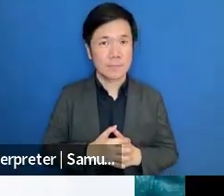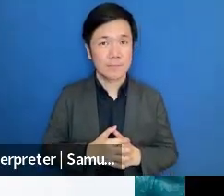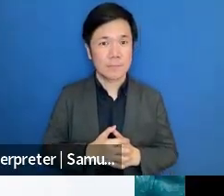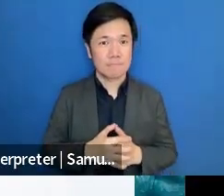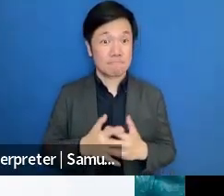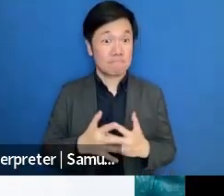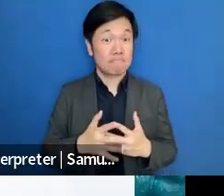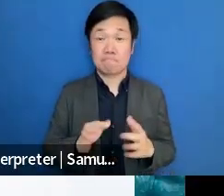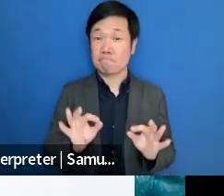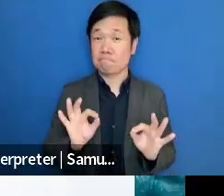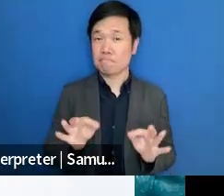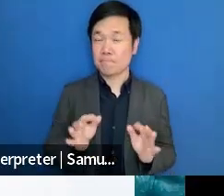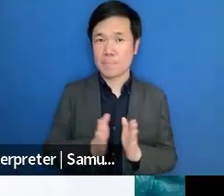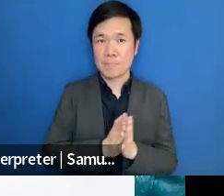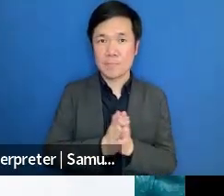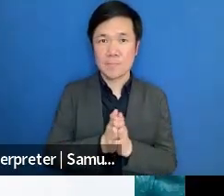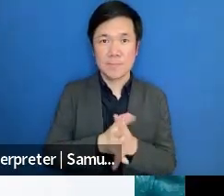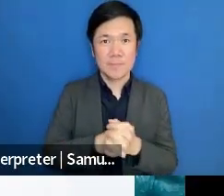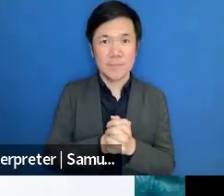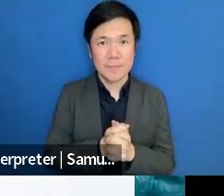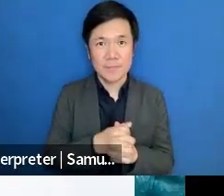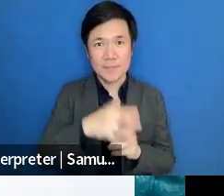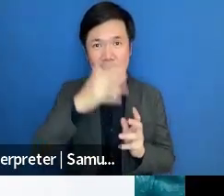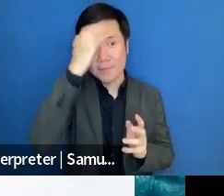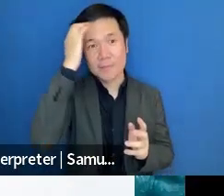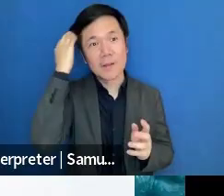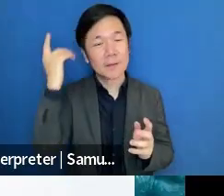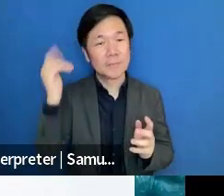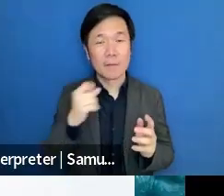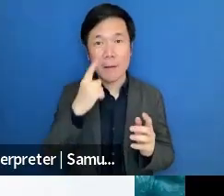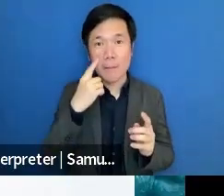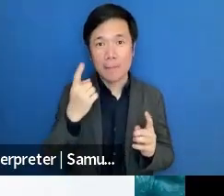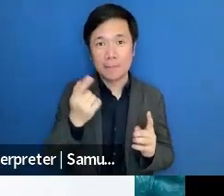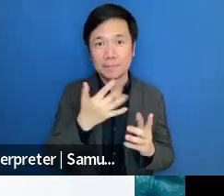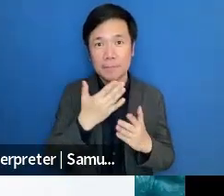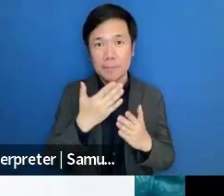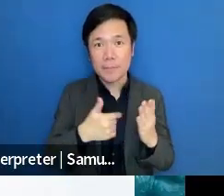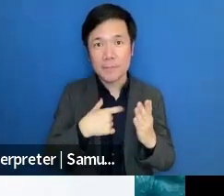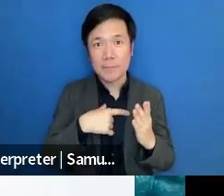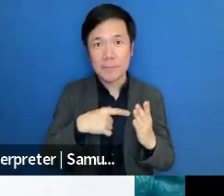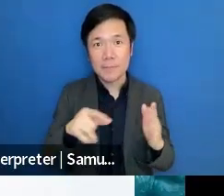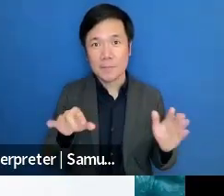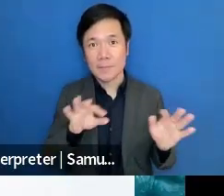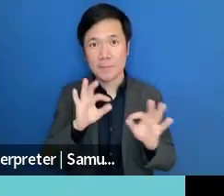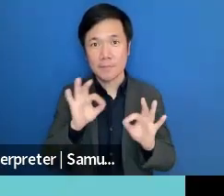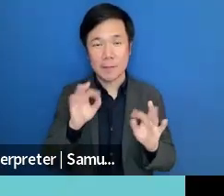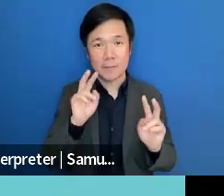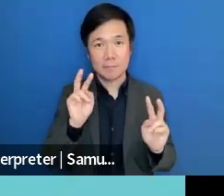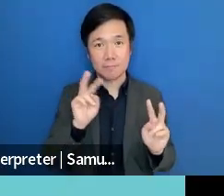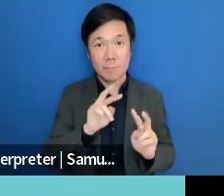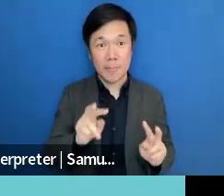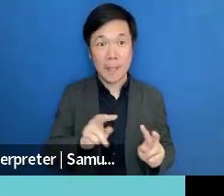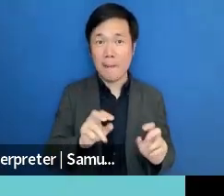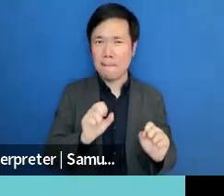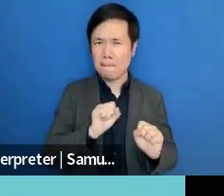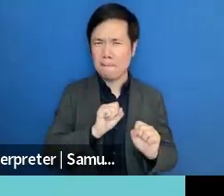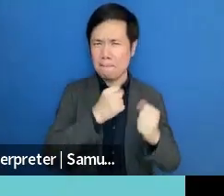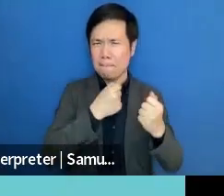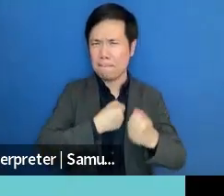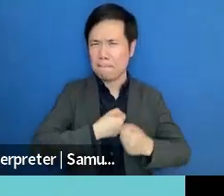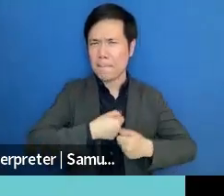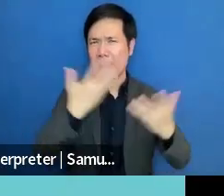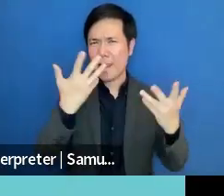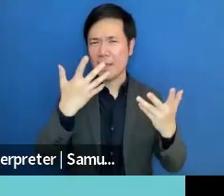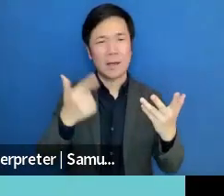All right, okay. So I think we'll leave it at that. So I think it's really great to see how a lot of you